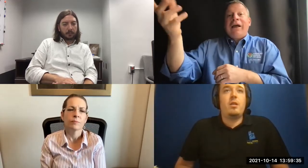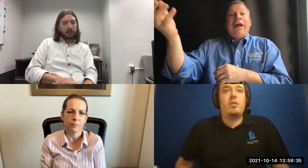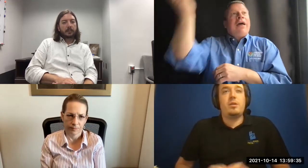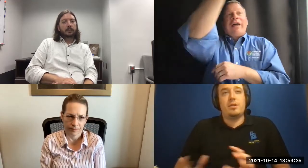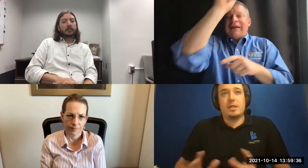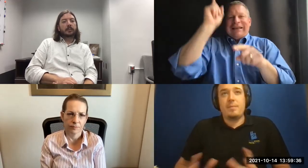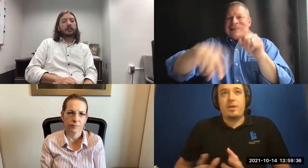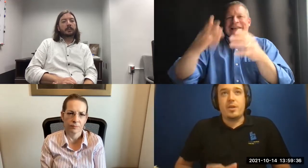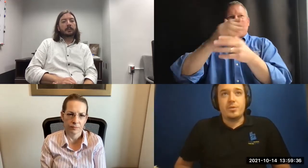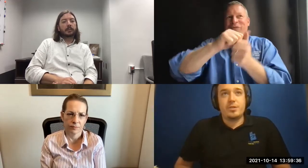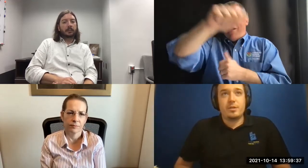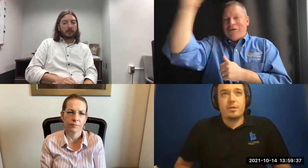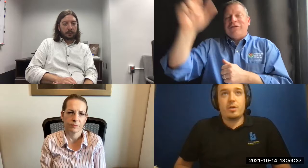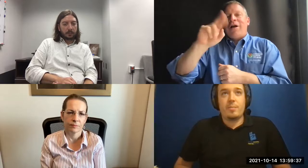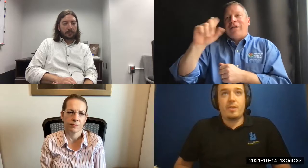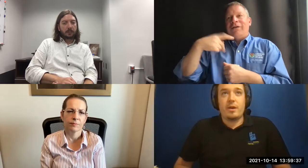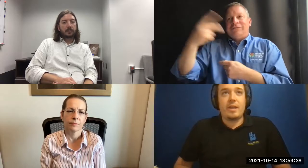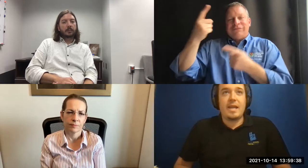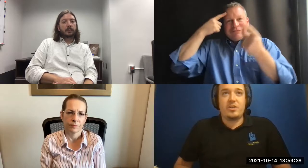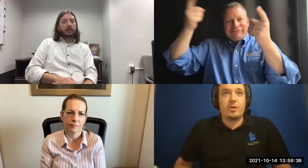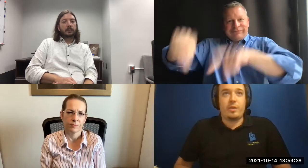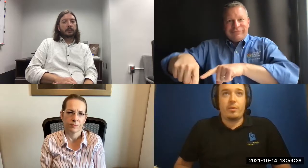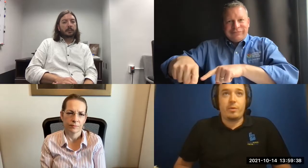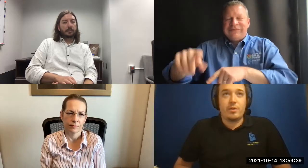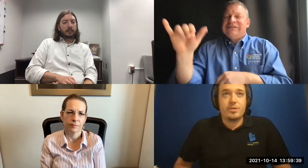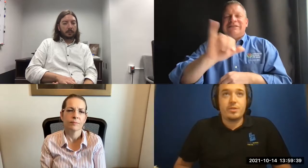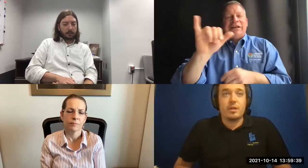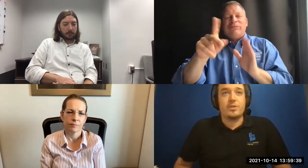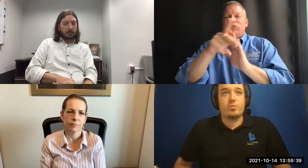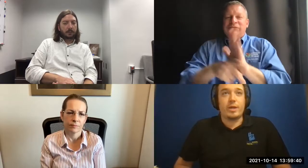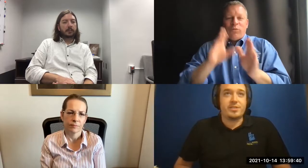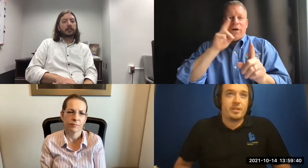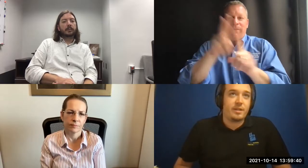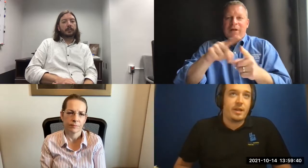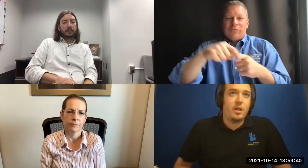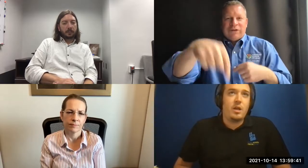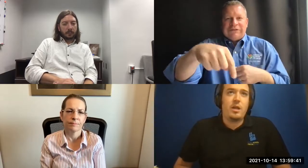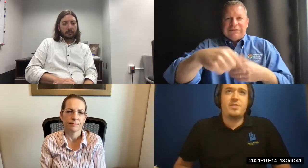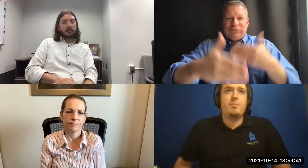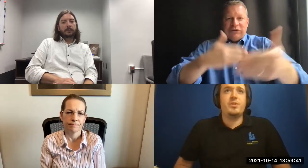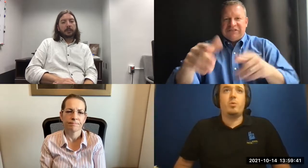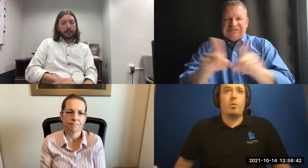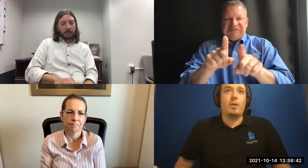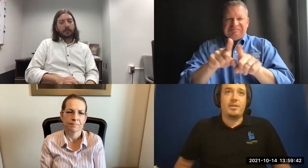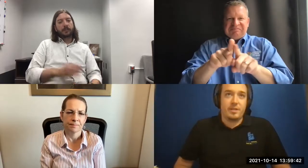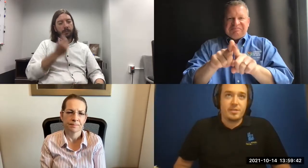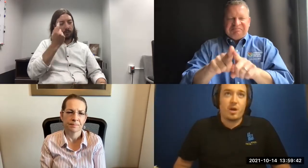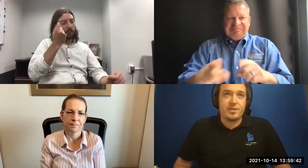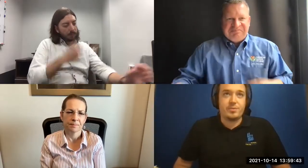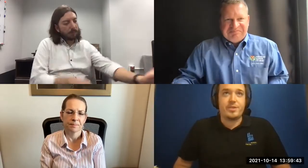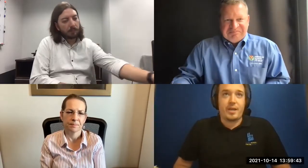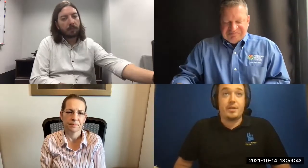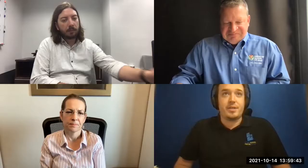there's a limited use agreement there. They cannot share it with anyone else unless we consent to that. And the same principle will apply to